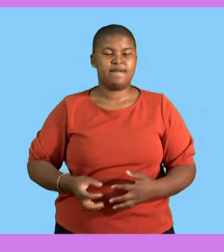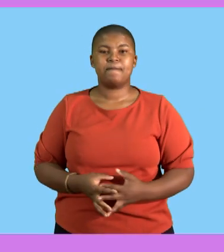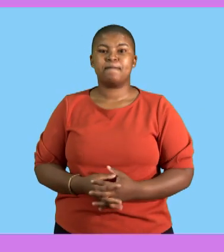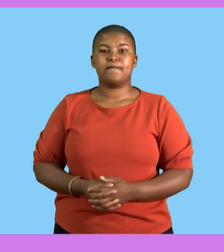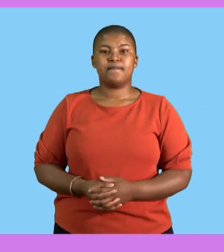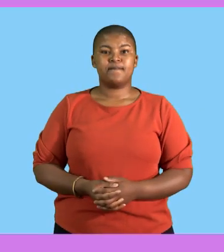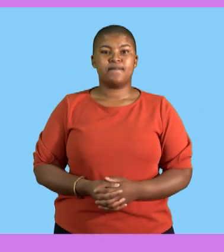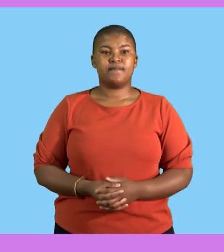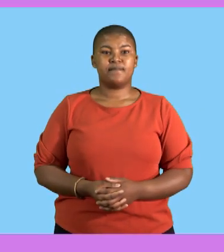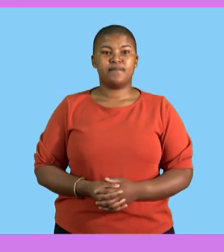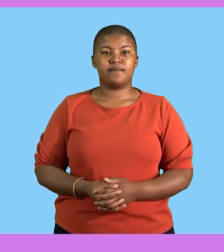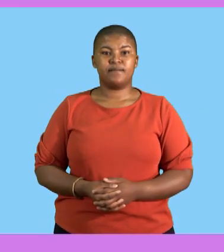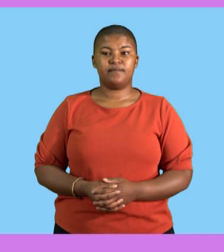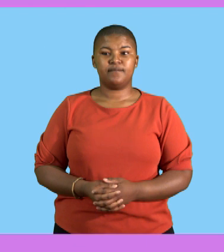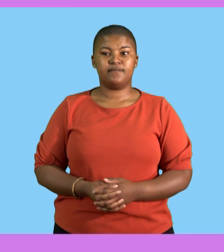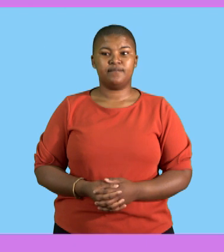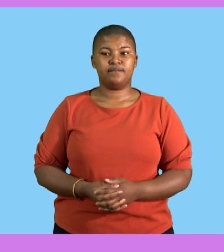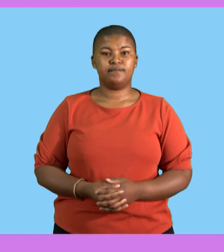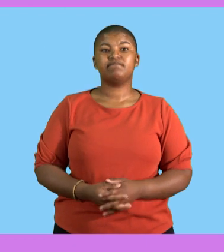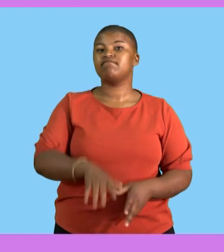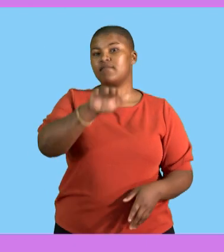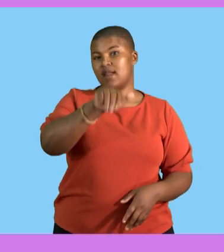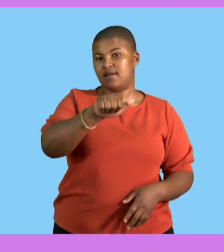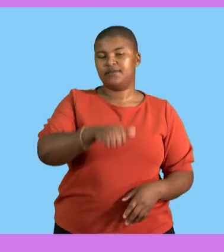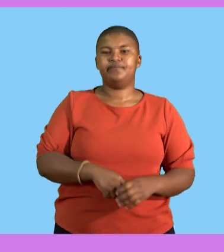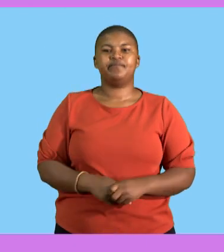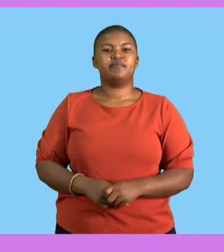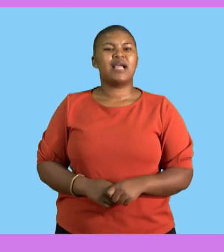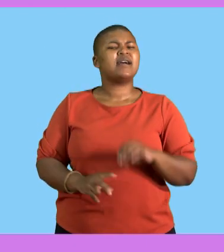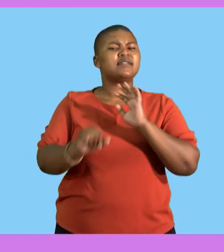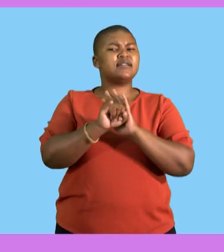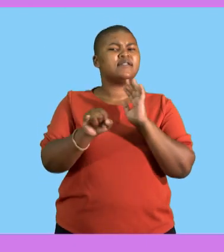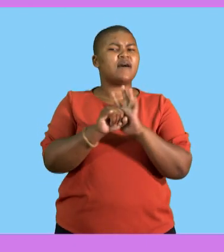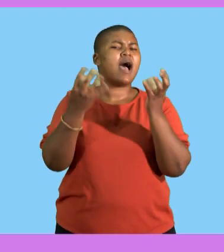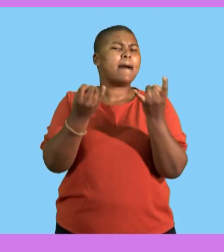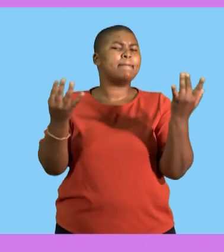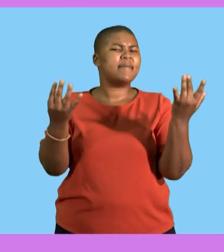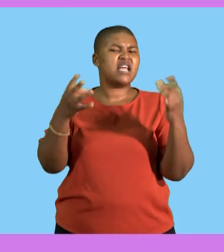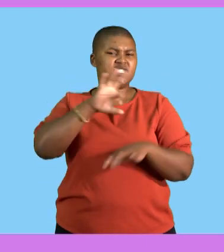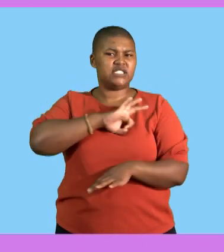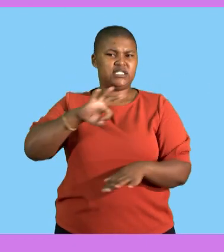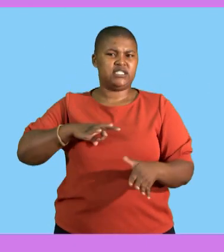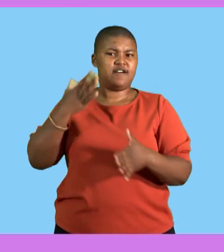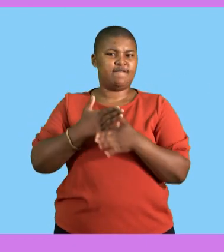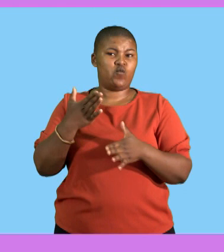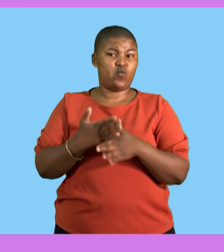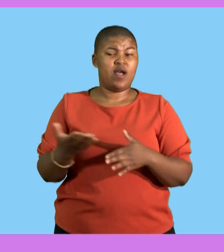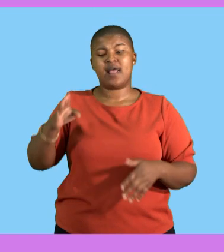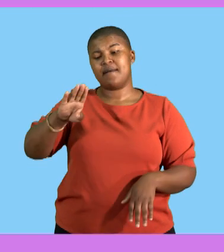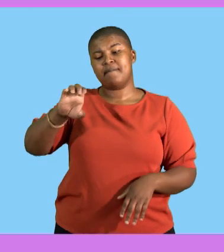data. And firstly, the question says, determine the number of employees working at the